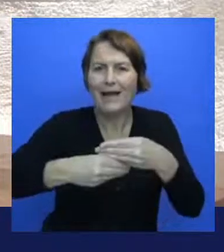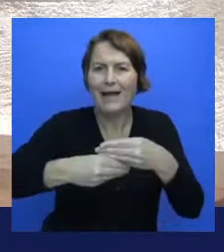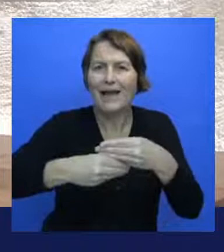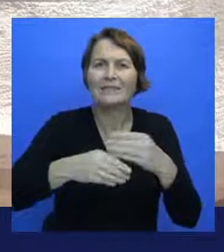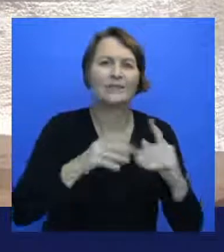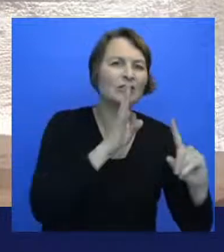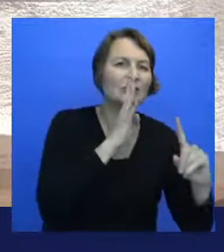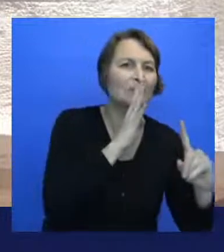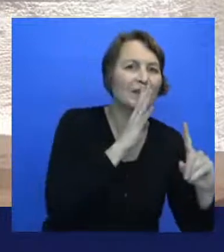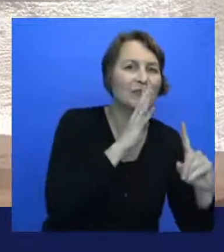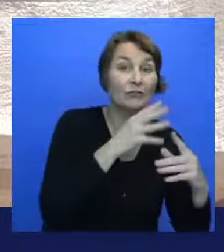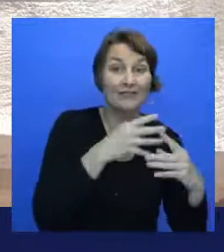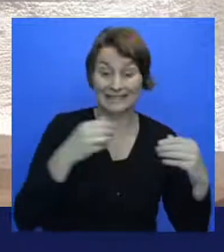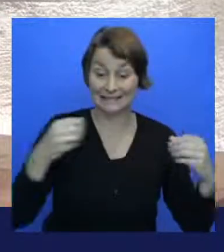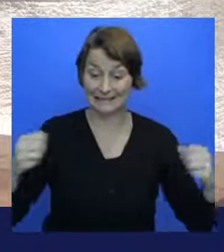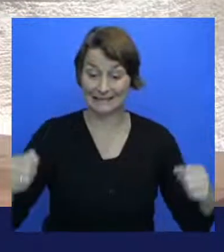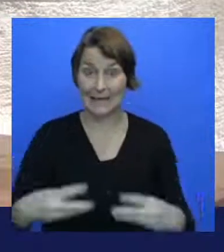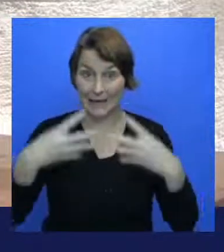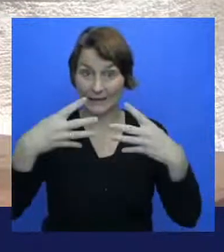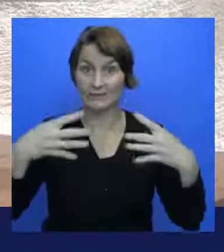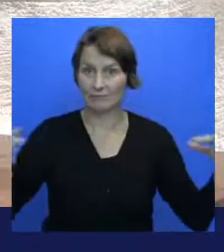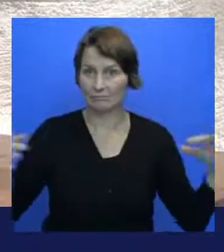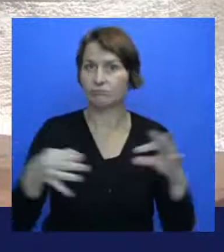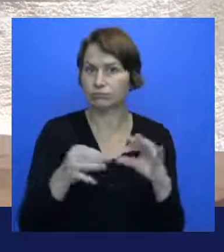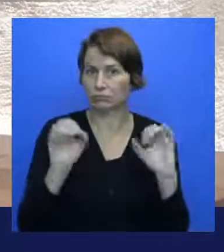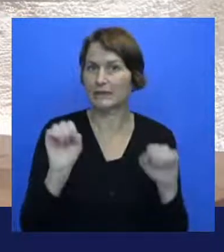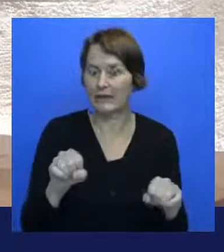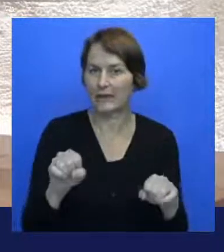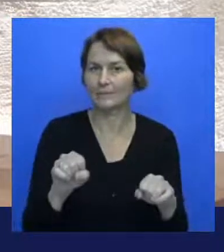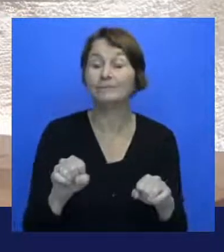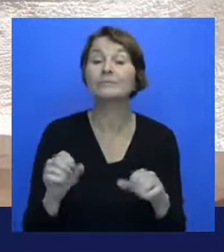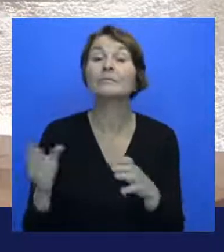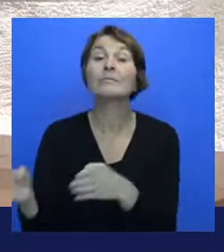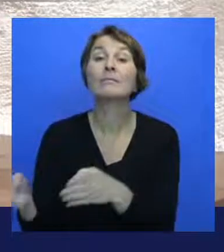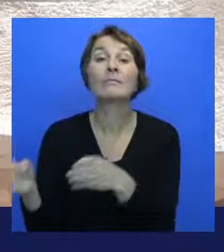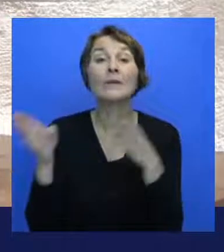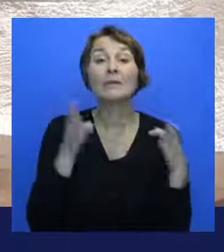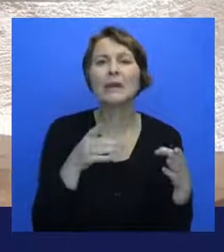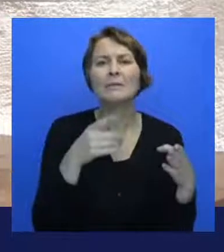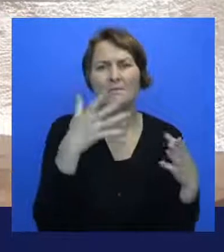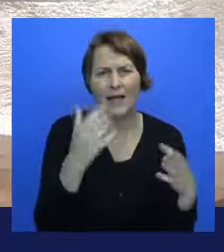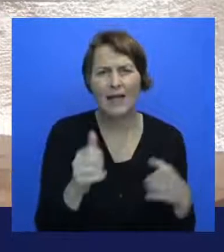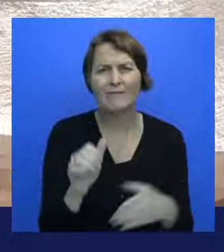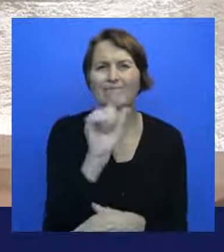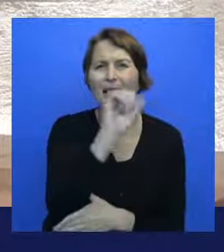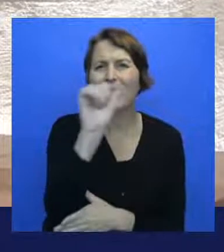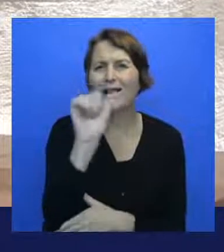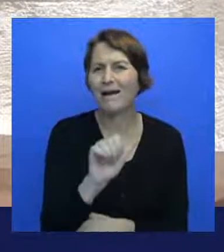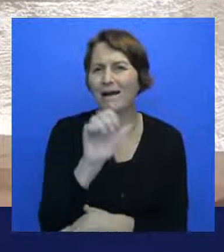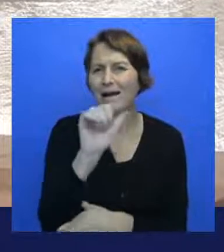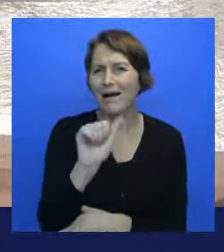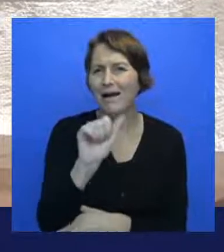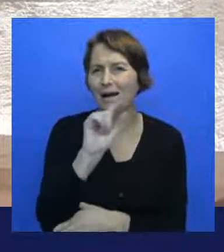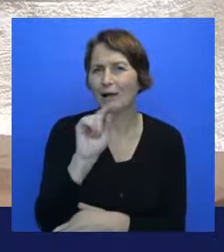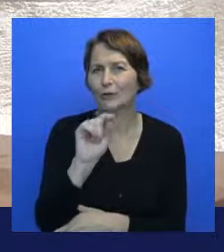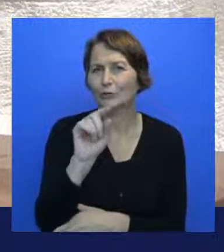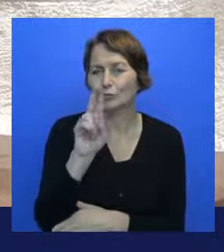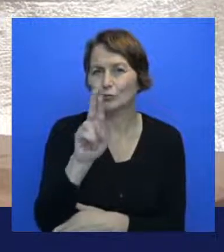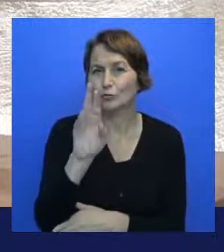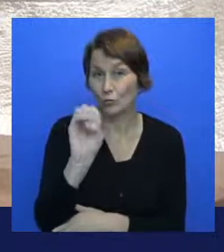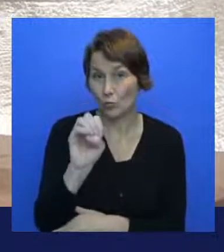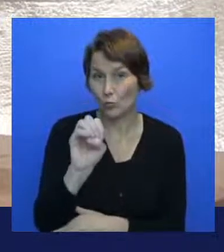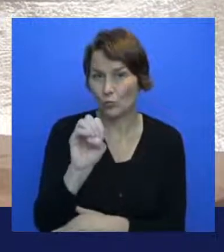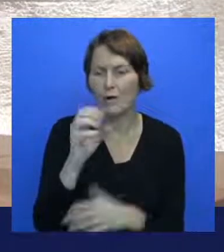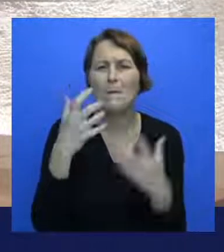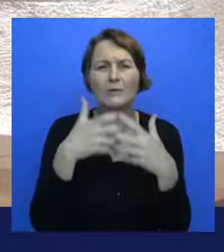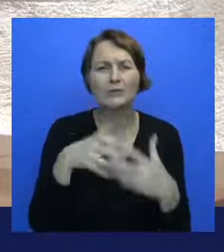that. And then sort of at the other end, we go all the way to Azure Machine Learning, which lets you build your own custom models and call them directly